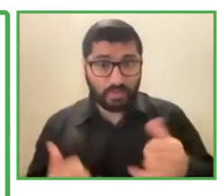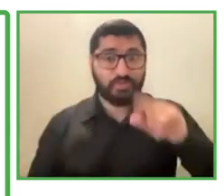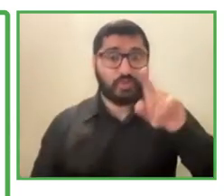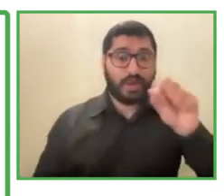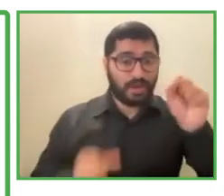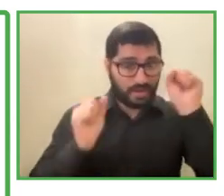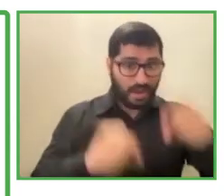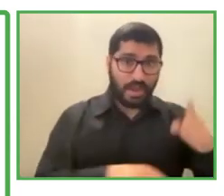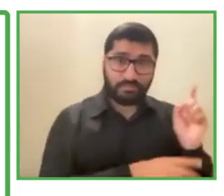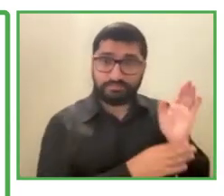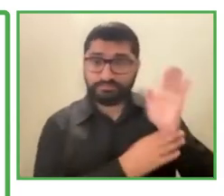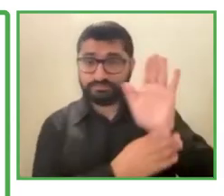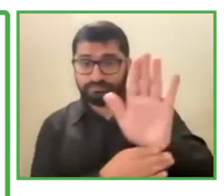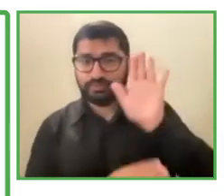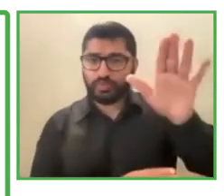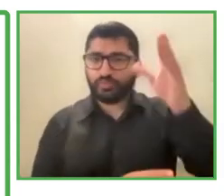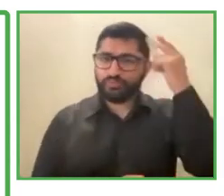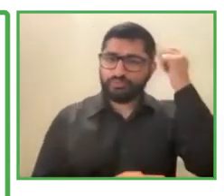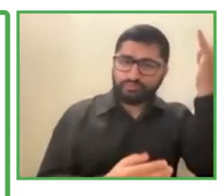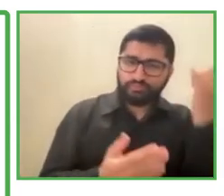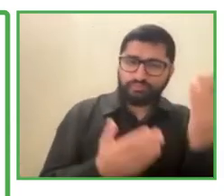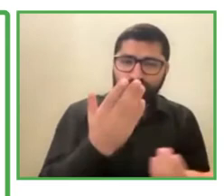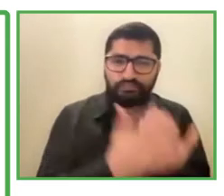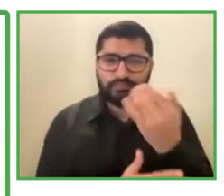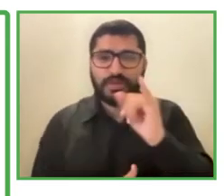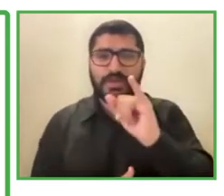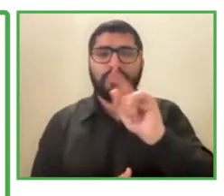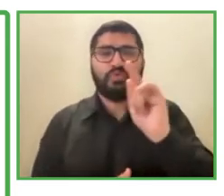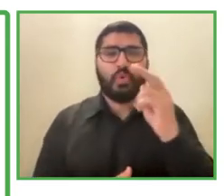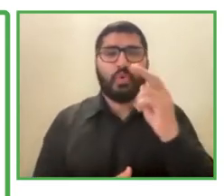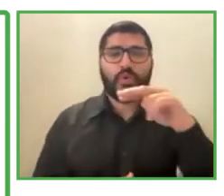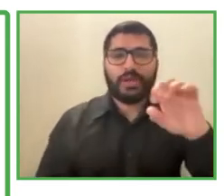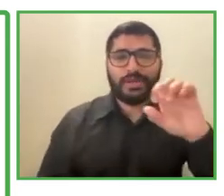iTools initiatives and their proposal of implementation in Chile.